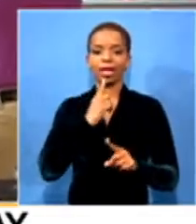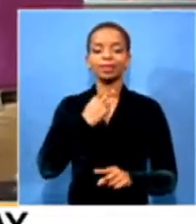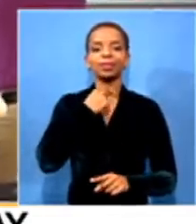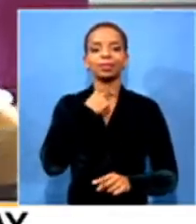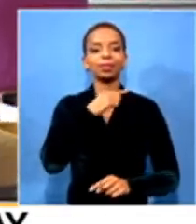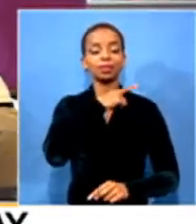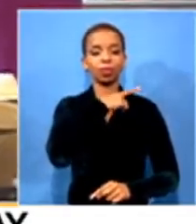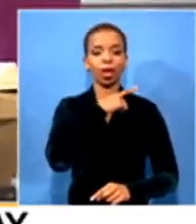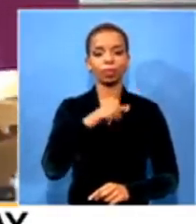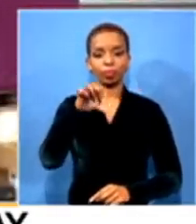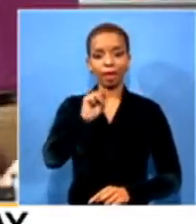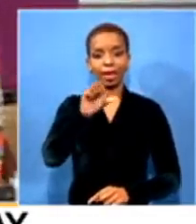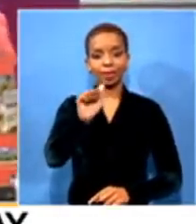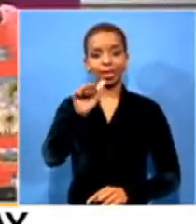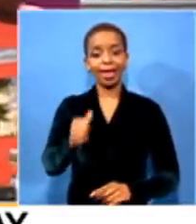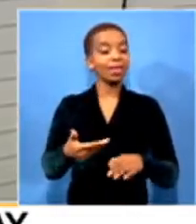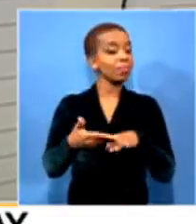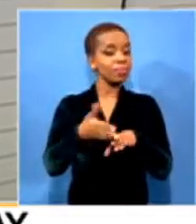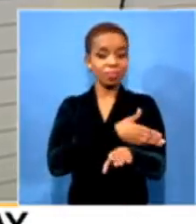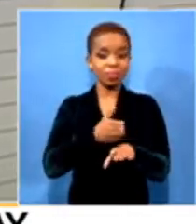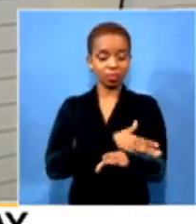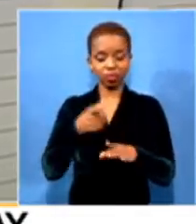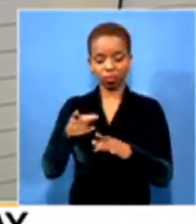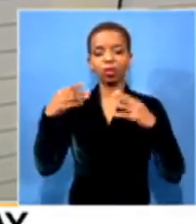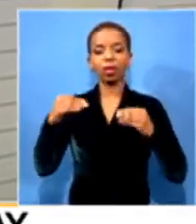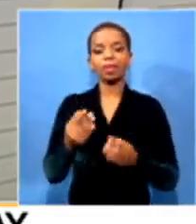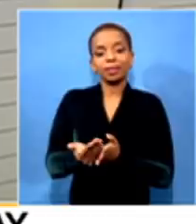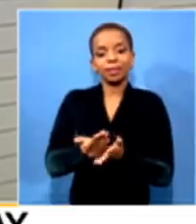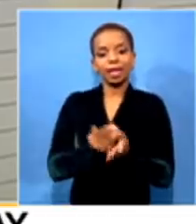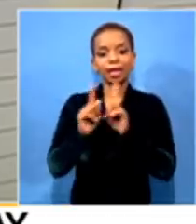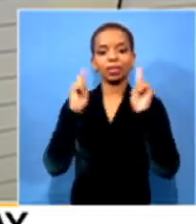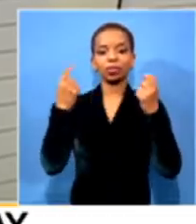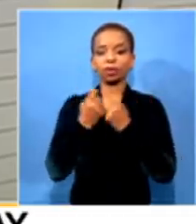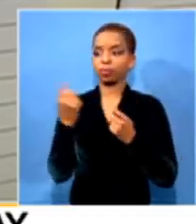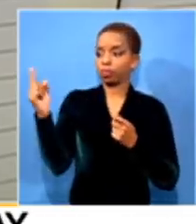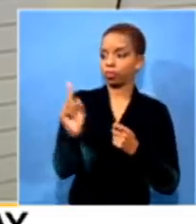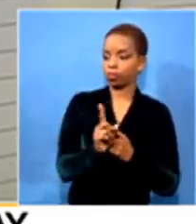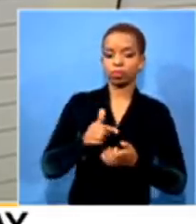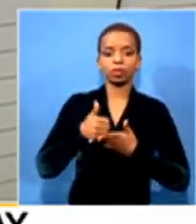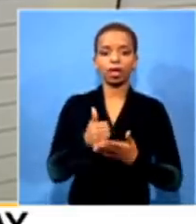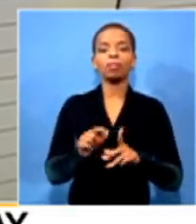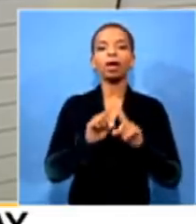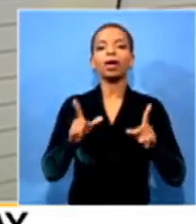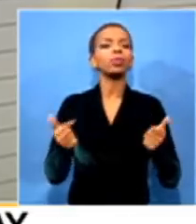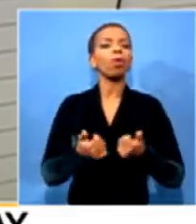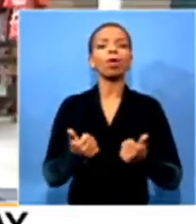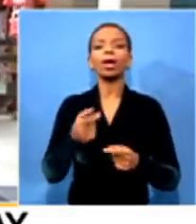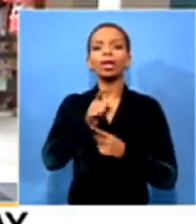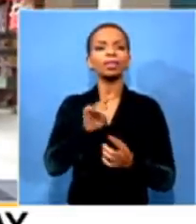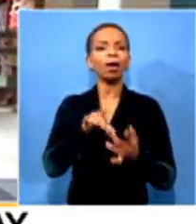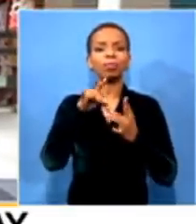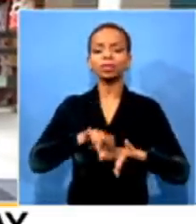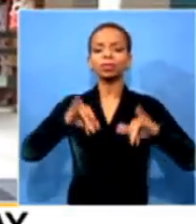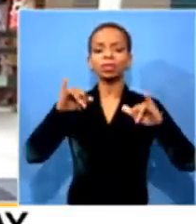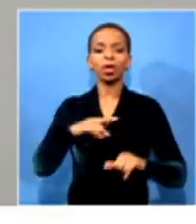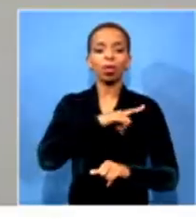SAA, even long before the business rescue team came on board, believed that publishing financial statements was an administrative option. So if they didn't want to